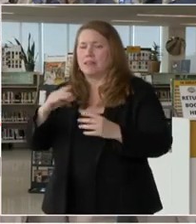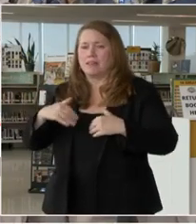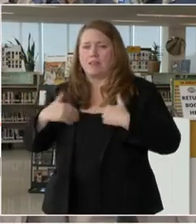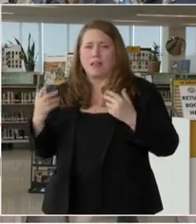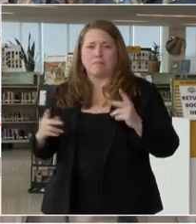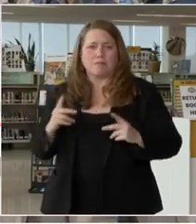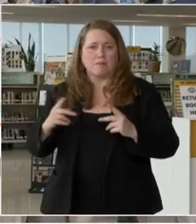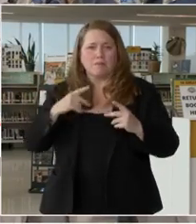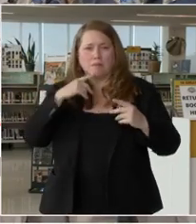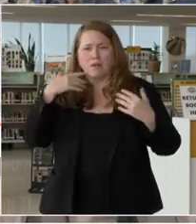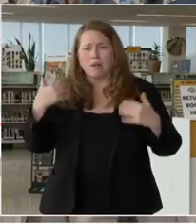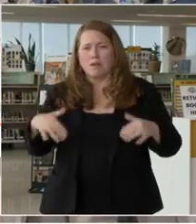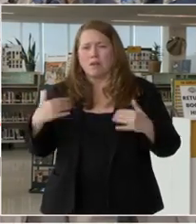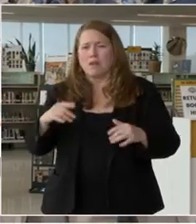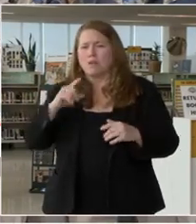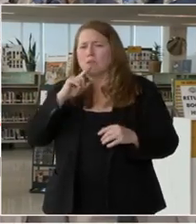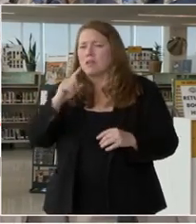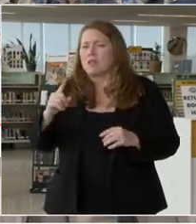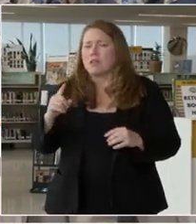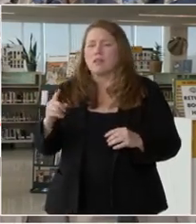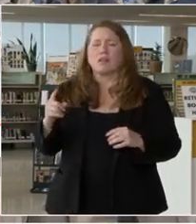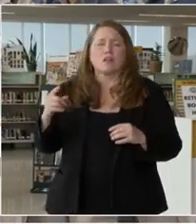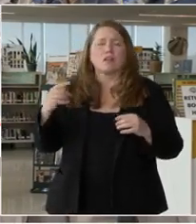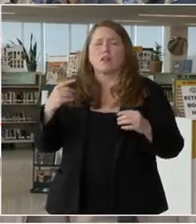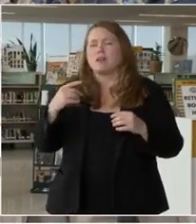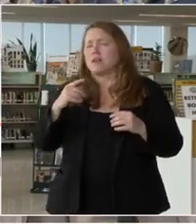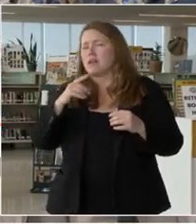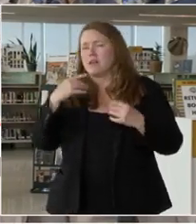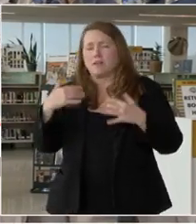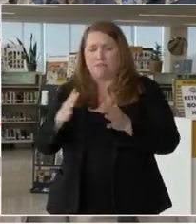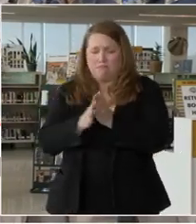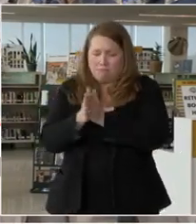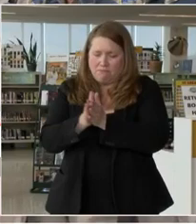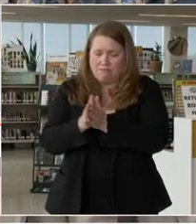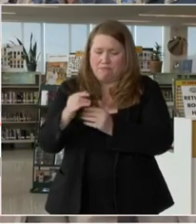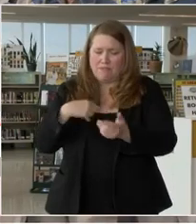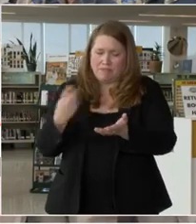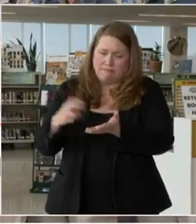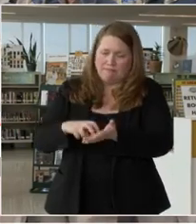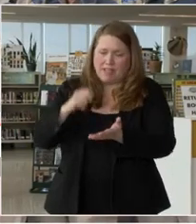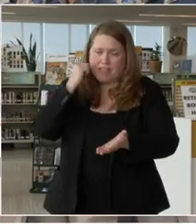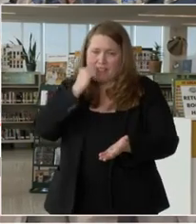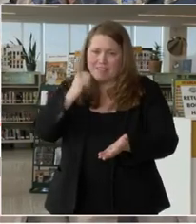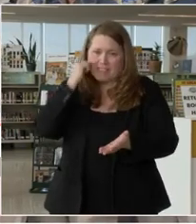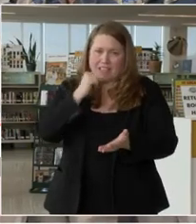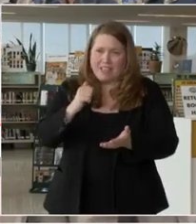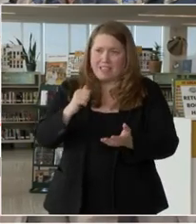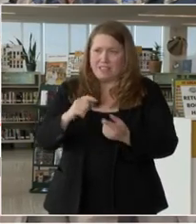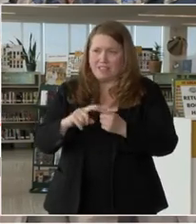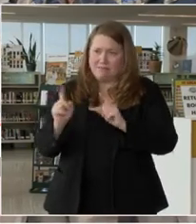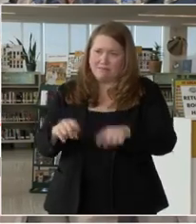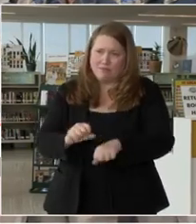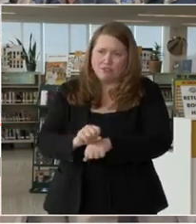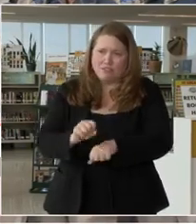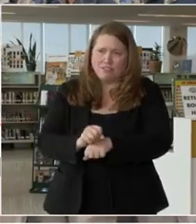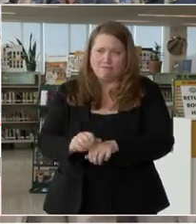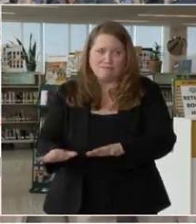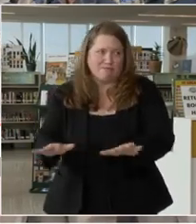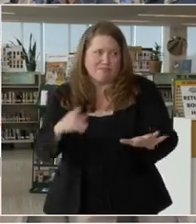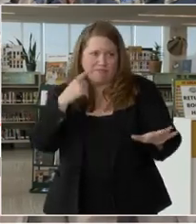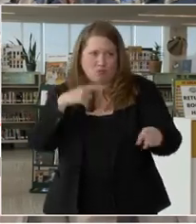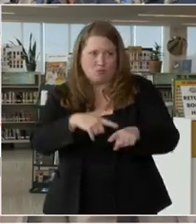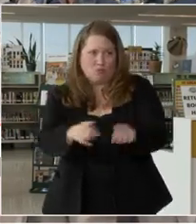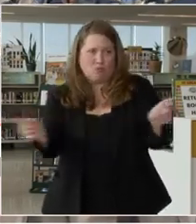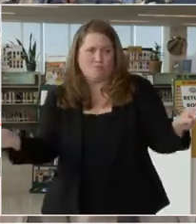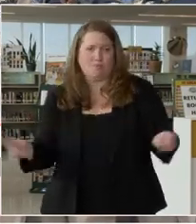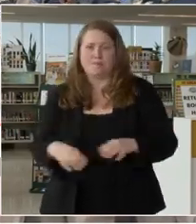nothing compares to me being able to get up every day and serve the citizens of this great city. Nothing compares to that. So thank you for your question, and I appreciate everyone